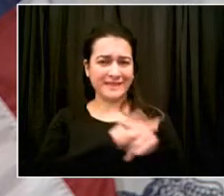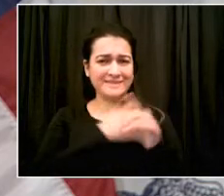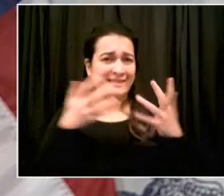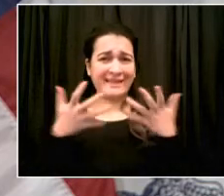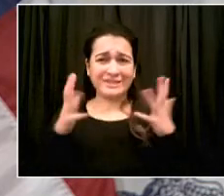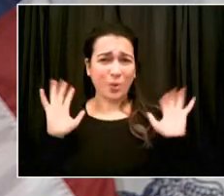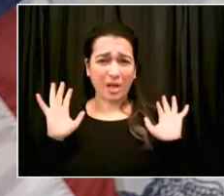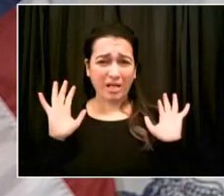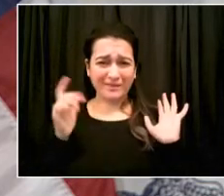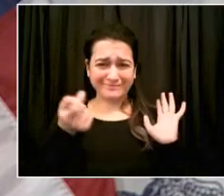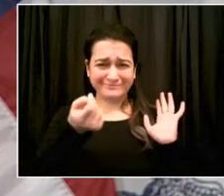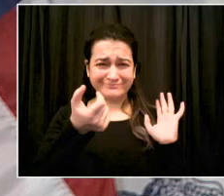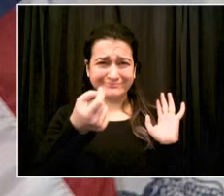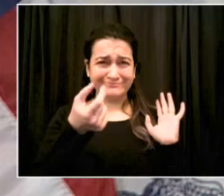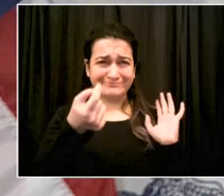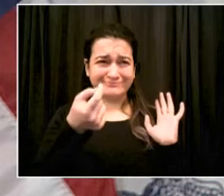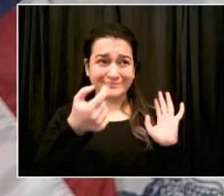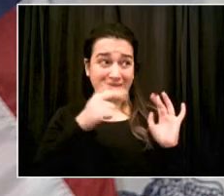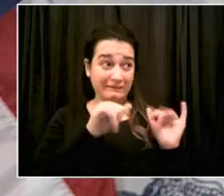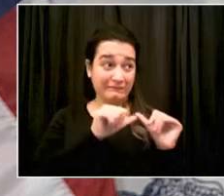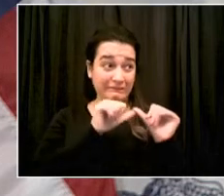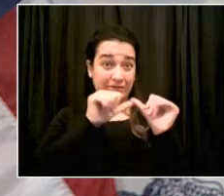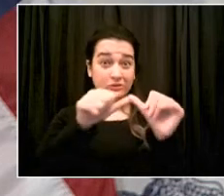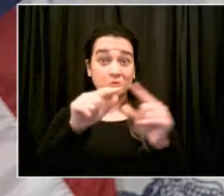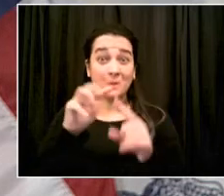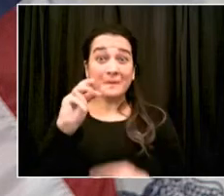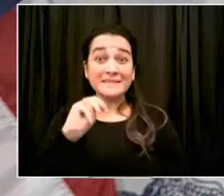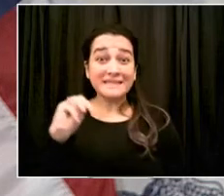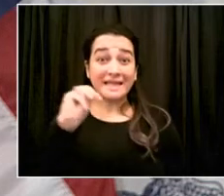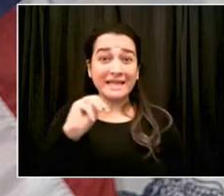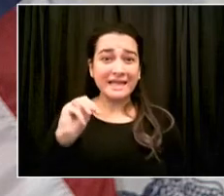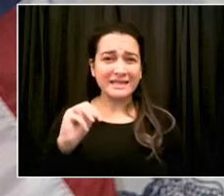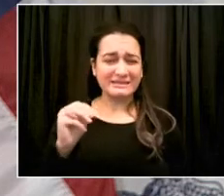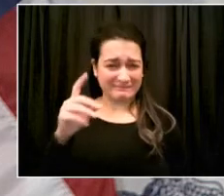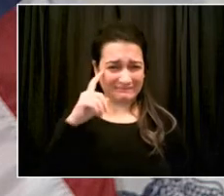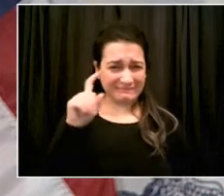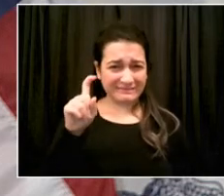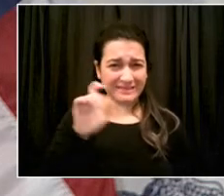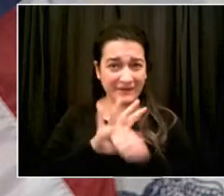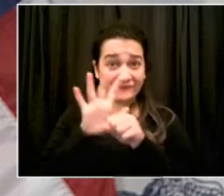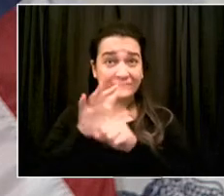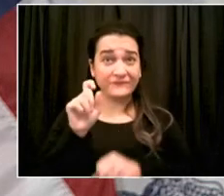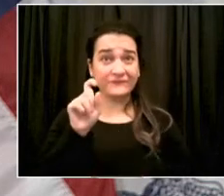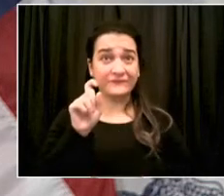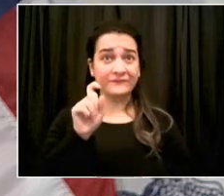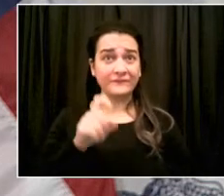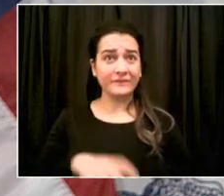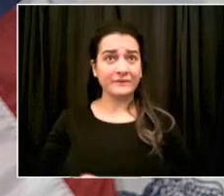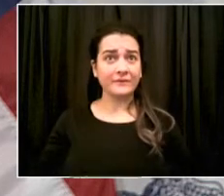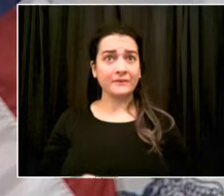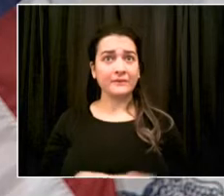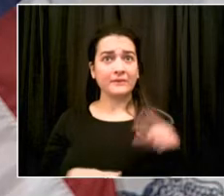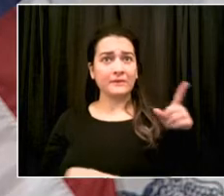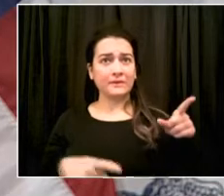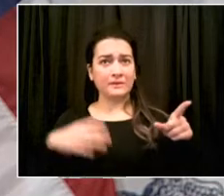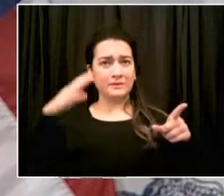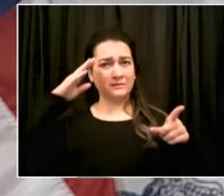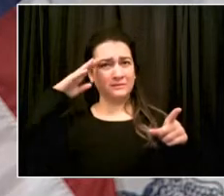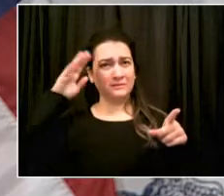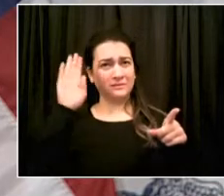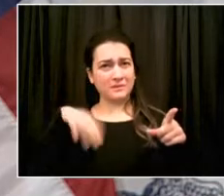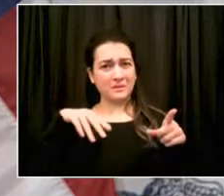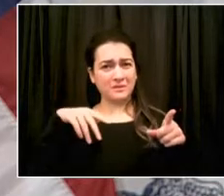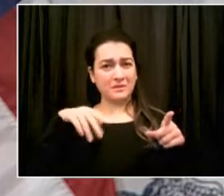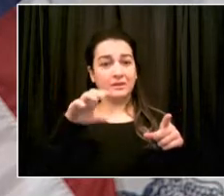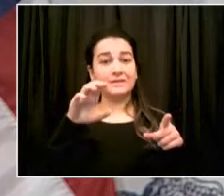coronavirus in the spring, it's the second most populous in New York City. When do you expect to get more vaccine doses? Do you expect